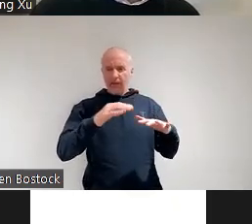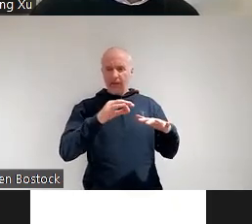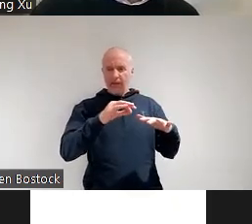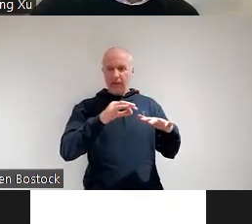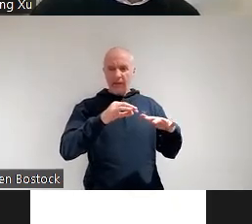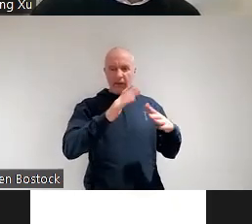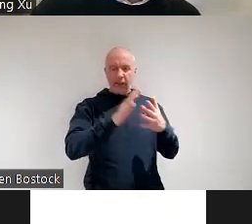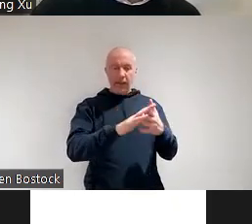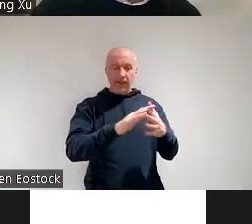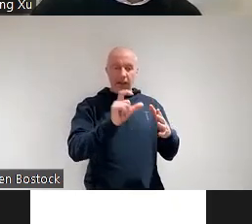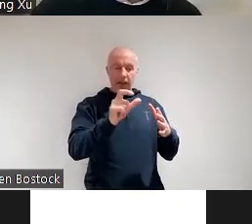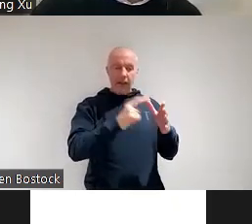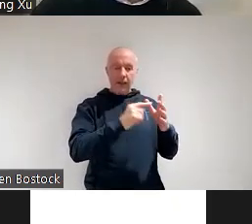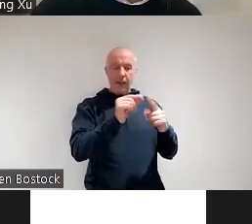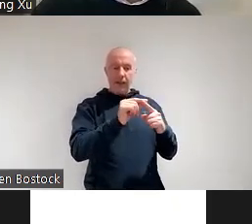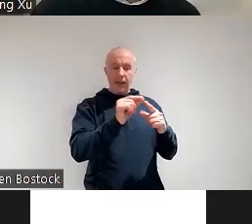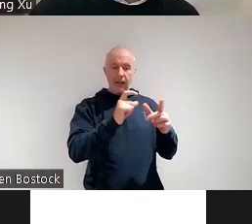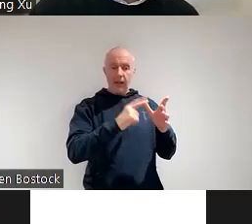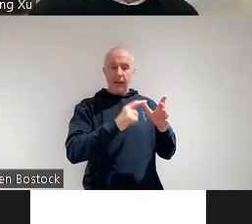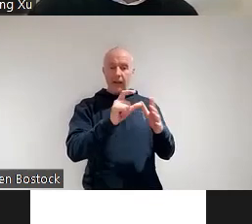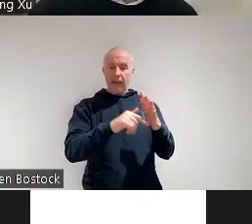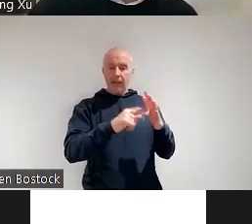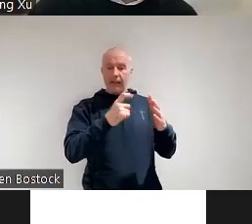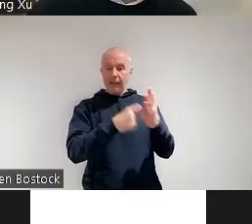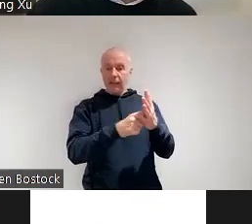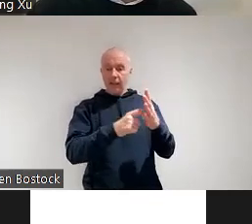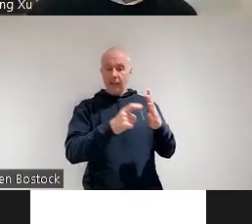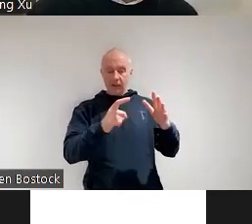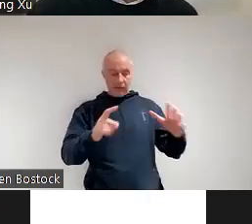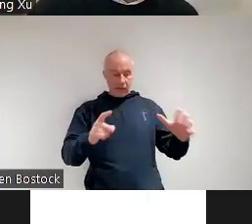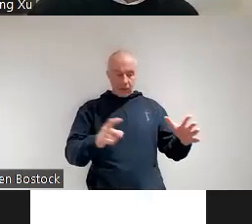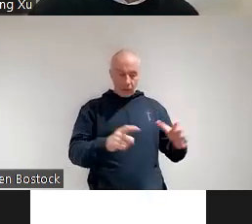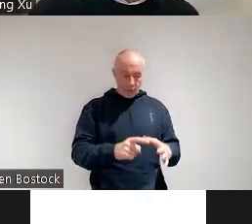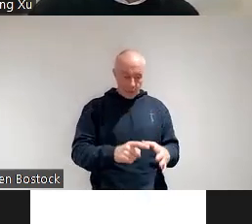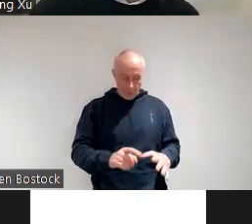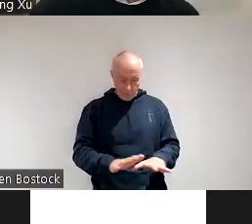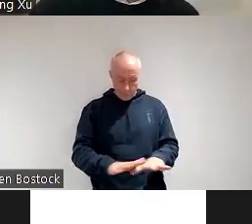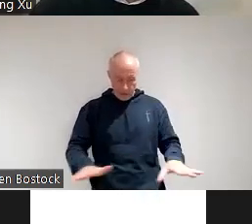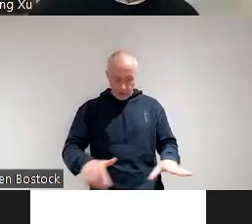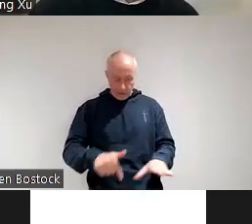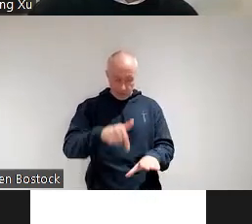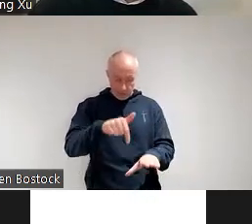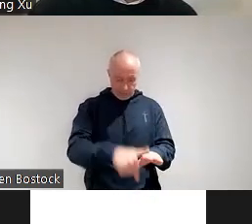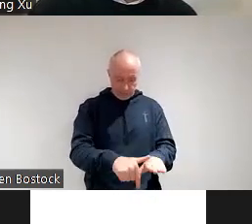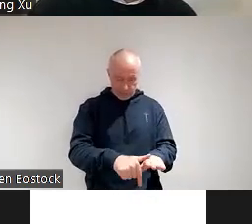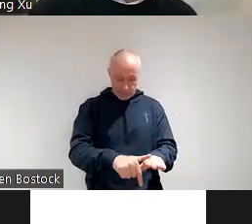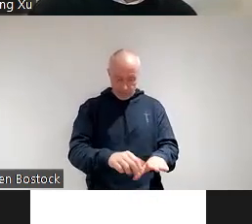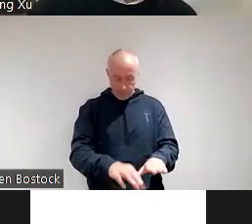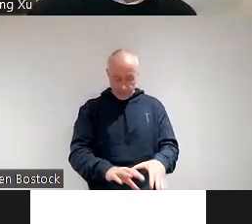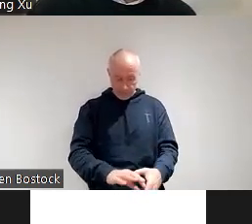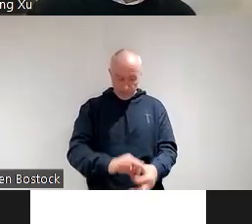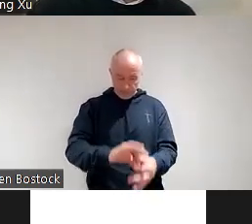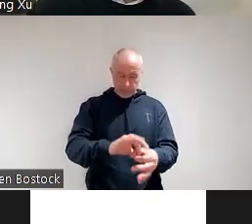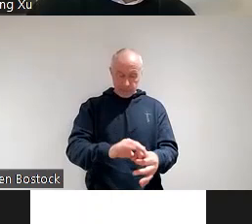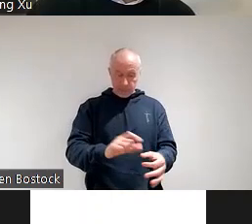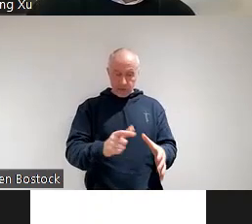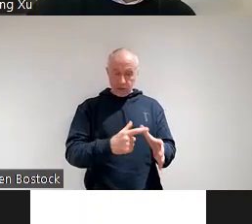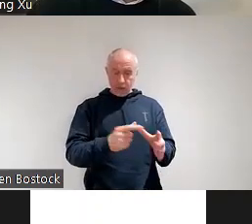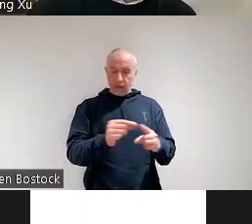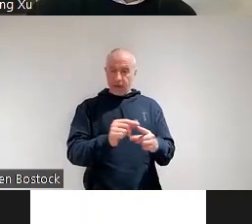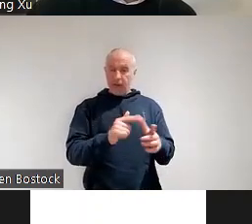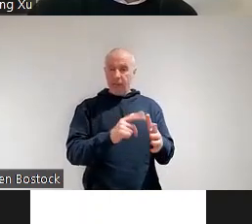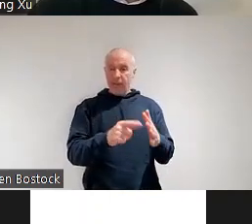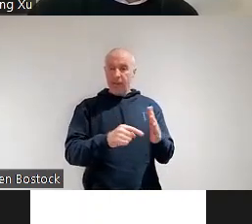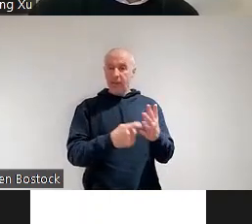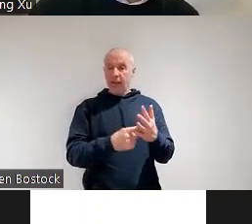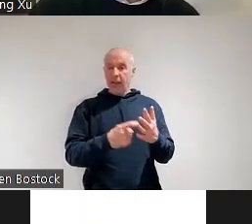capacitors between the line to the ground. And basically those caps will be able to help to